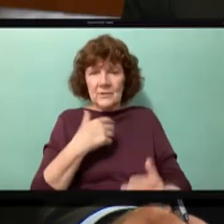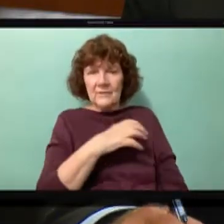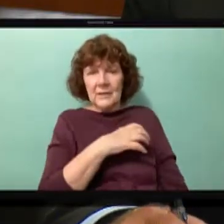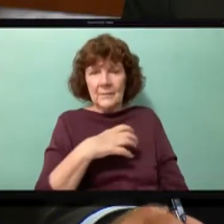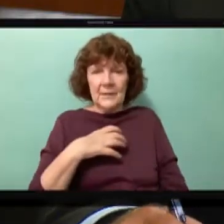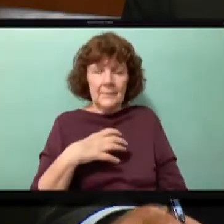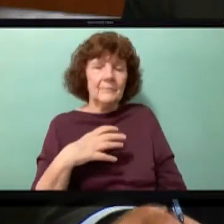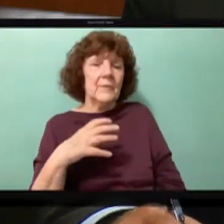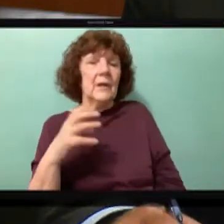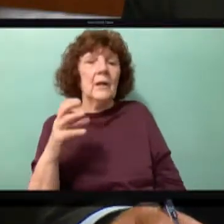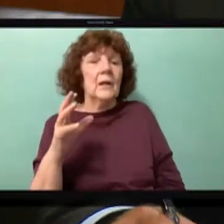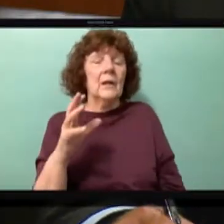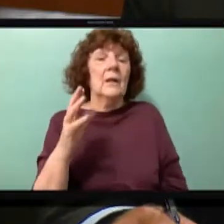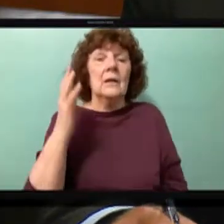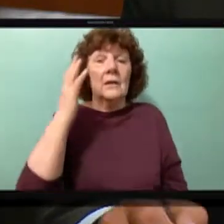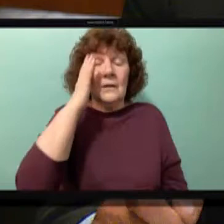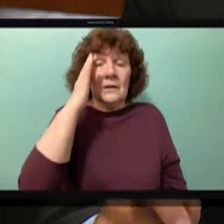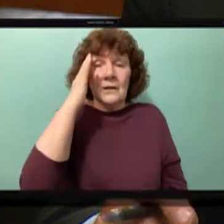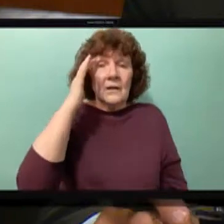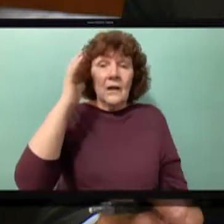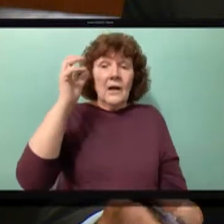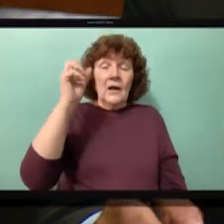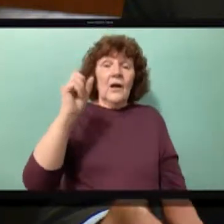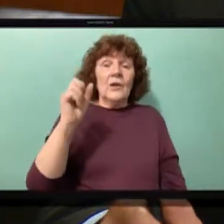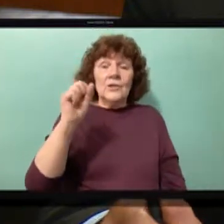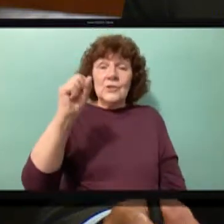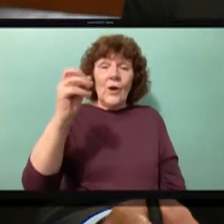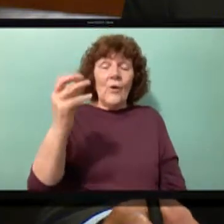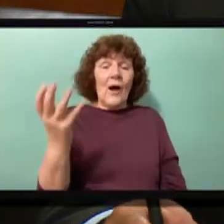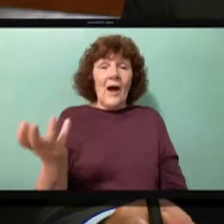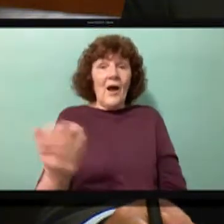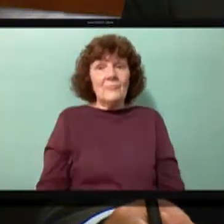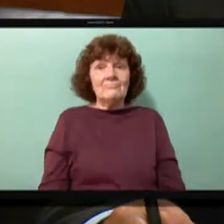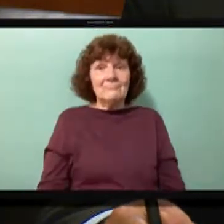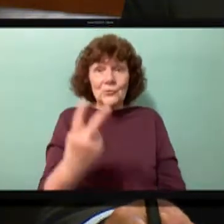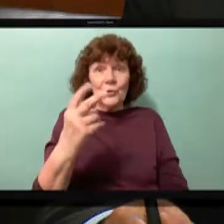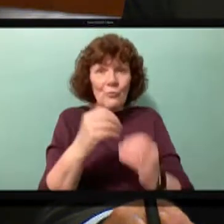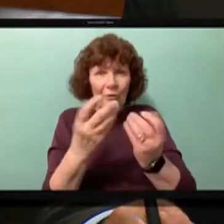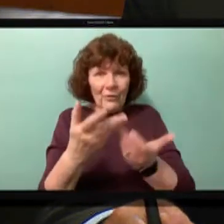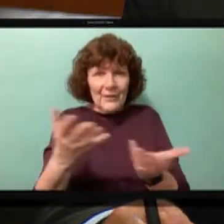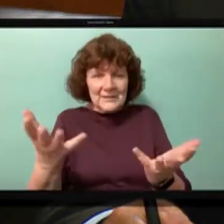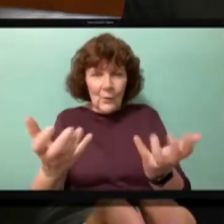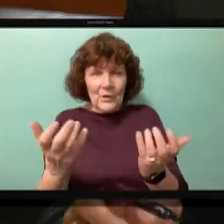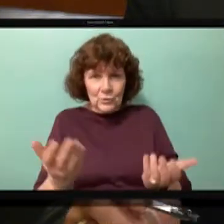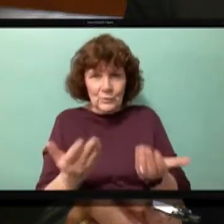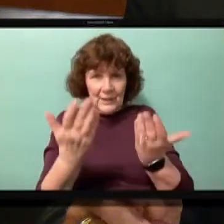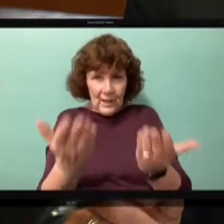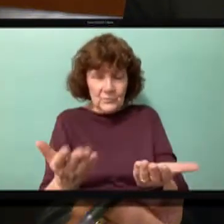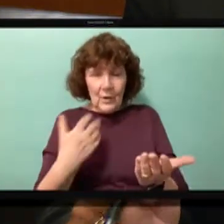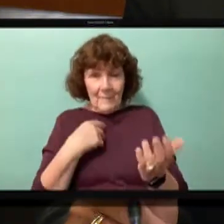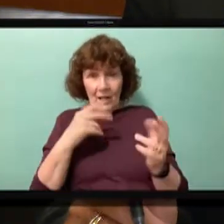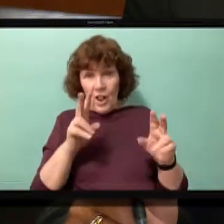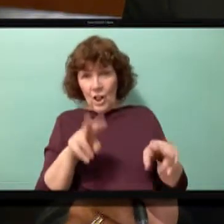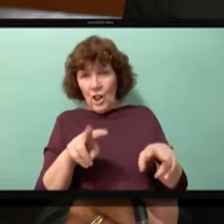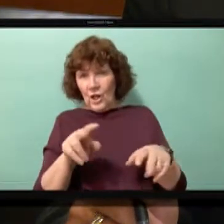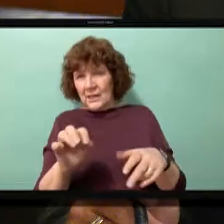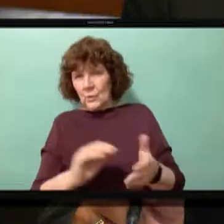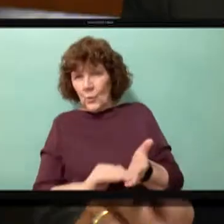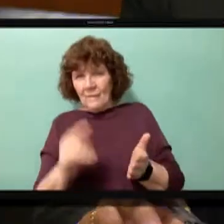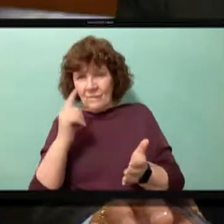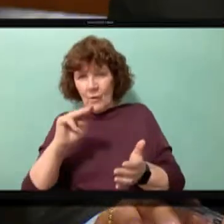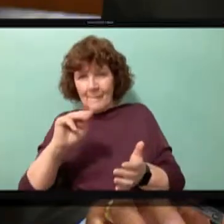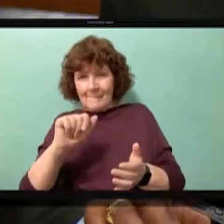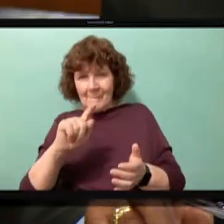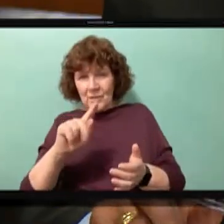So, You know, I'm going to have a follow-up to that. Go ahead. yeah, well, two more things that I wanted to bring up. So I'm looking at the waiver for Matrix,